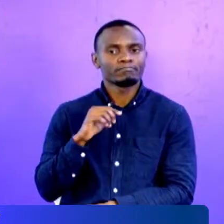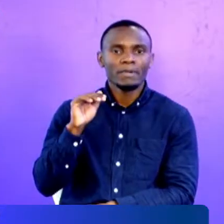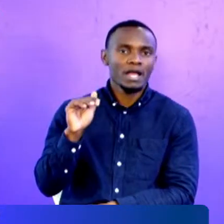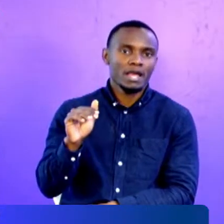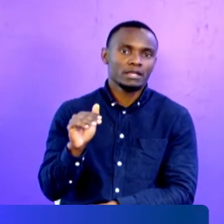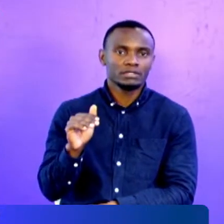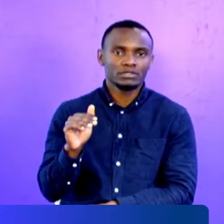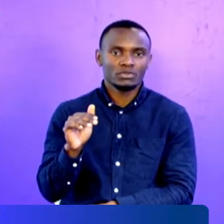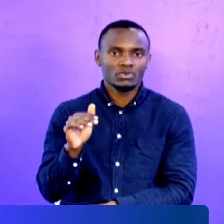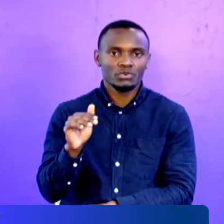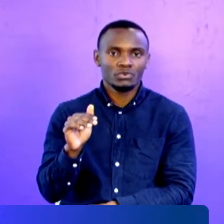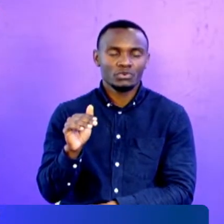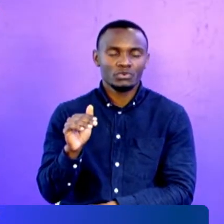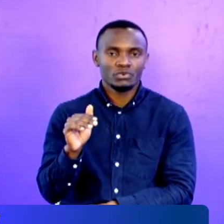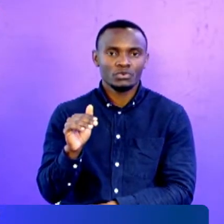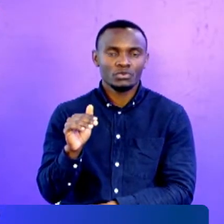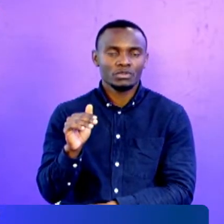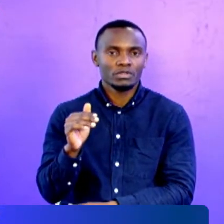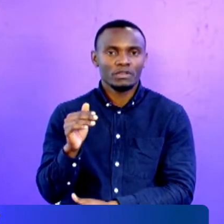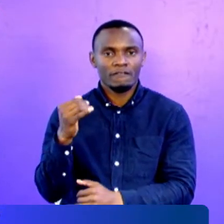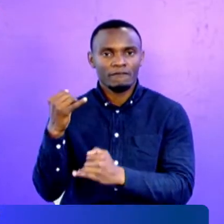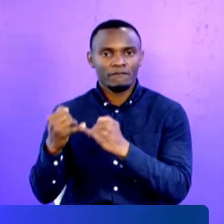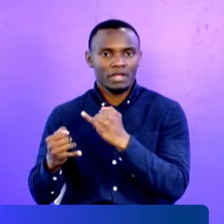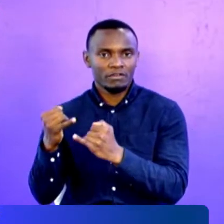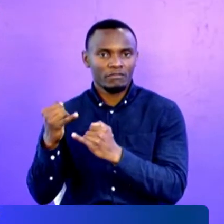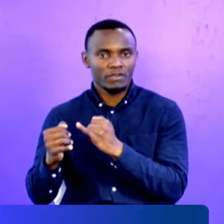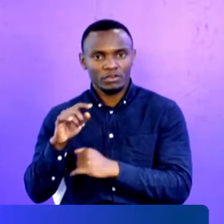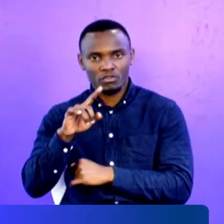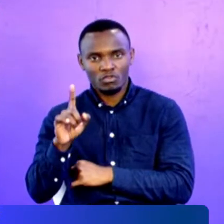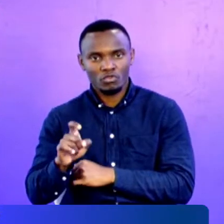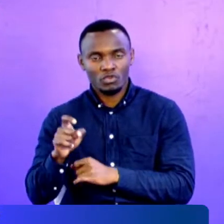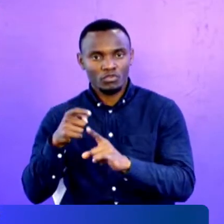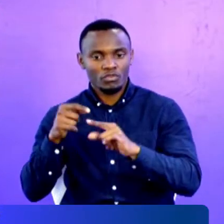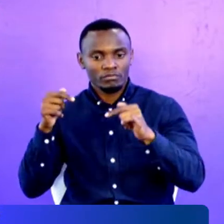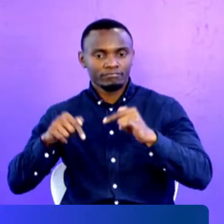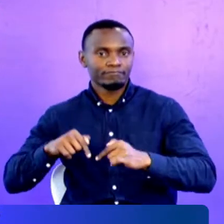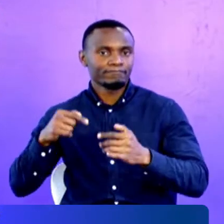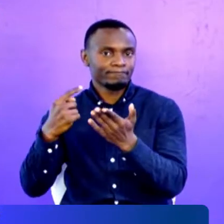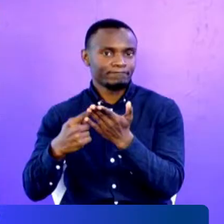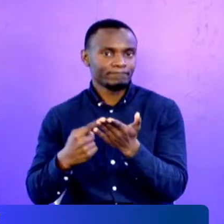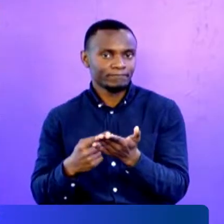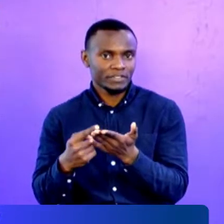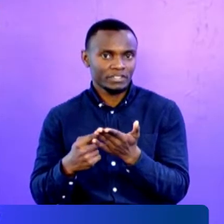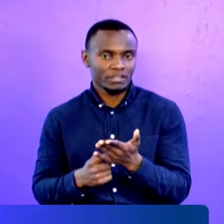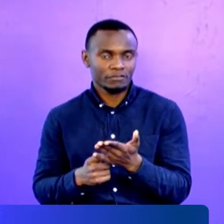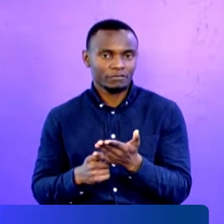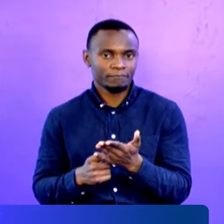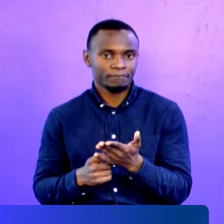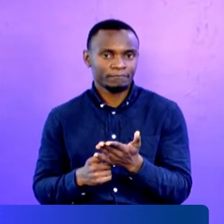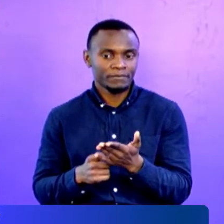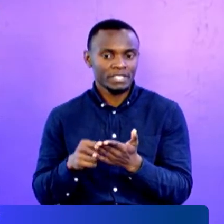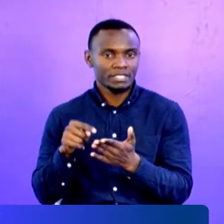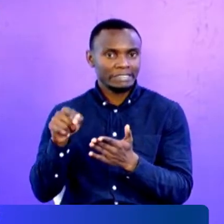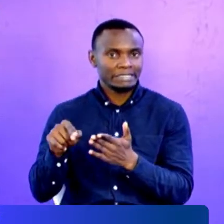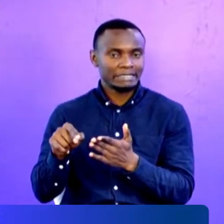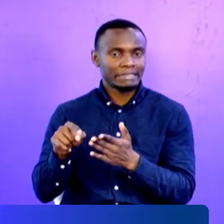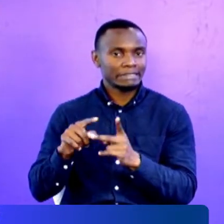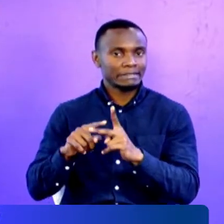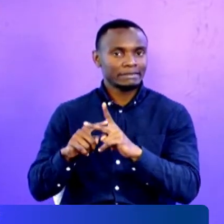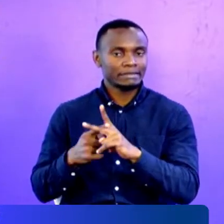you the closing questions from today's conversation. This journey began